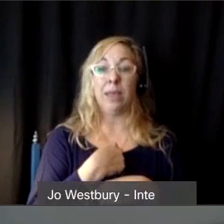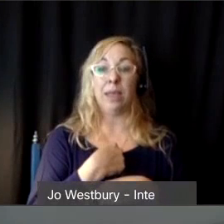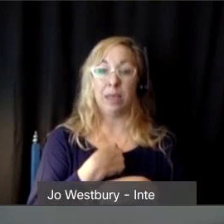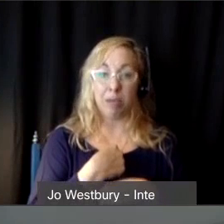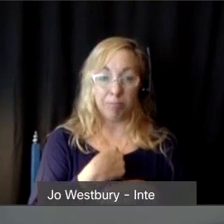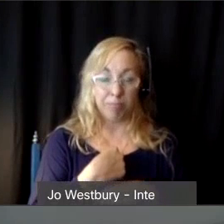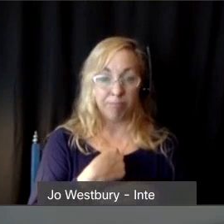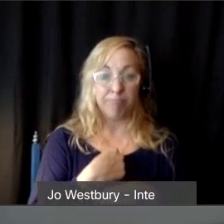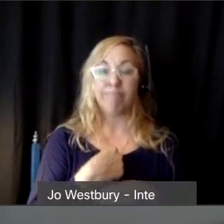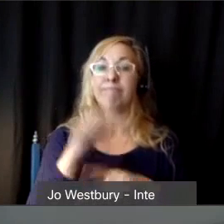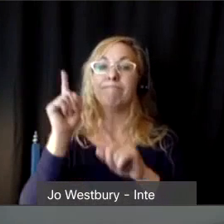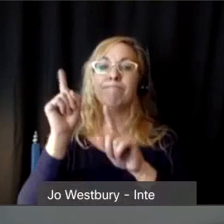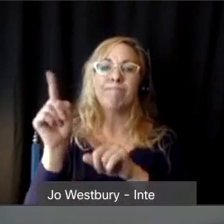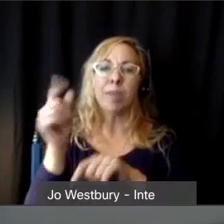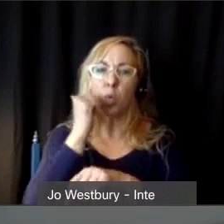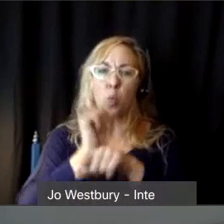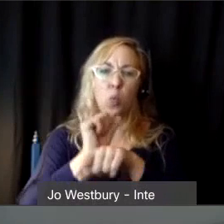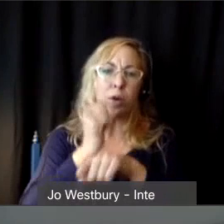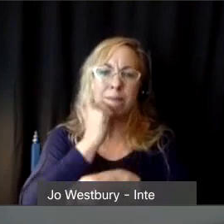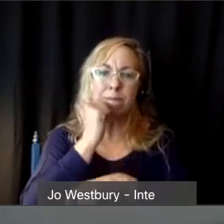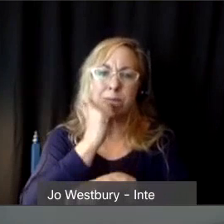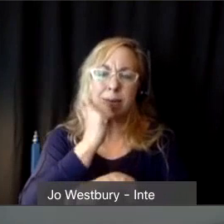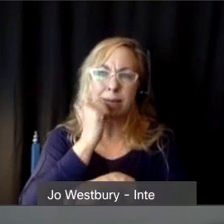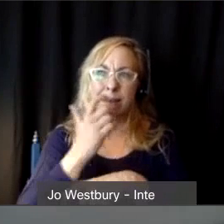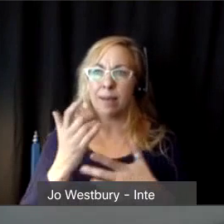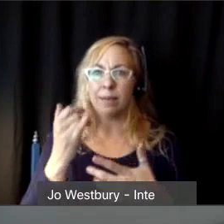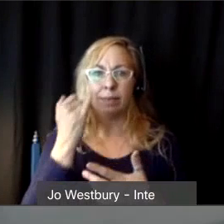travel out to work every day, I,